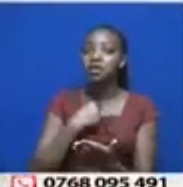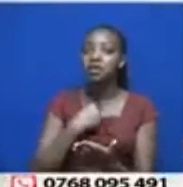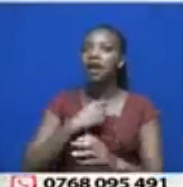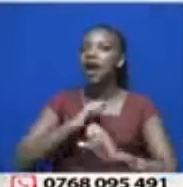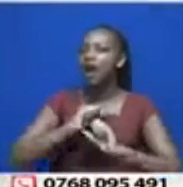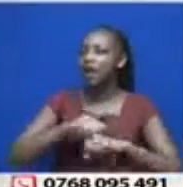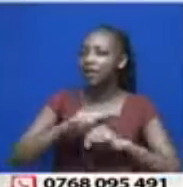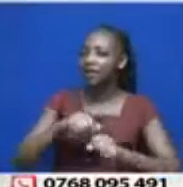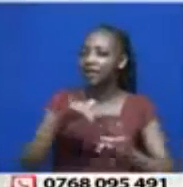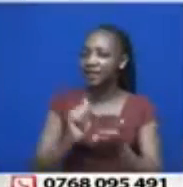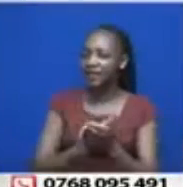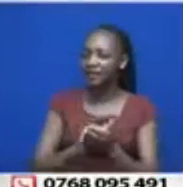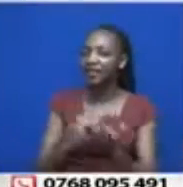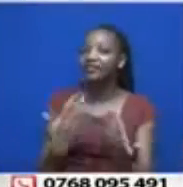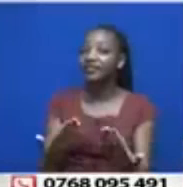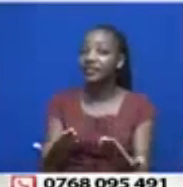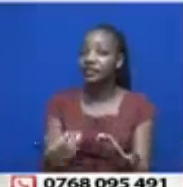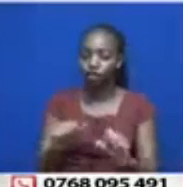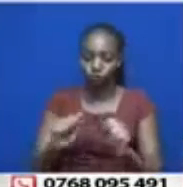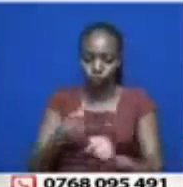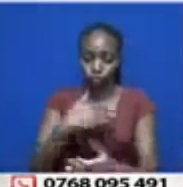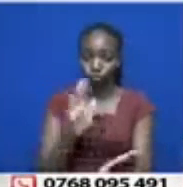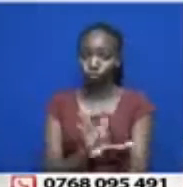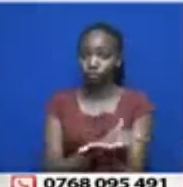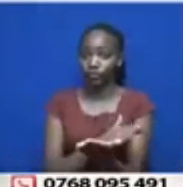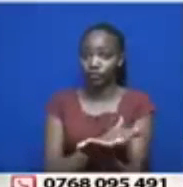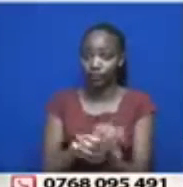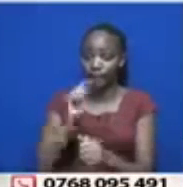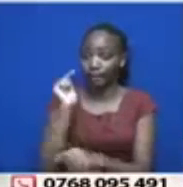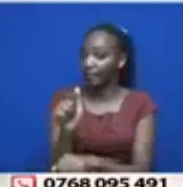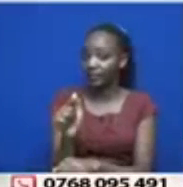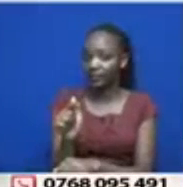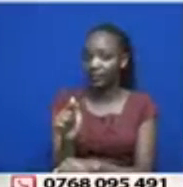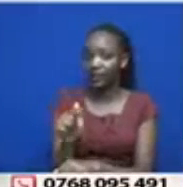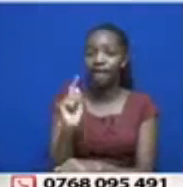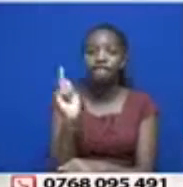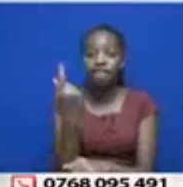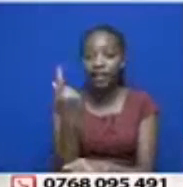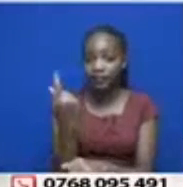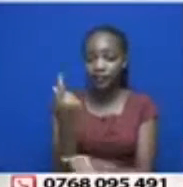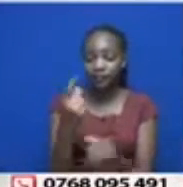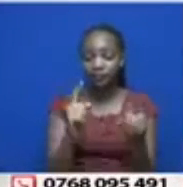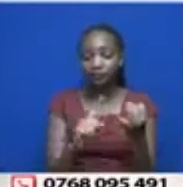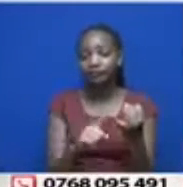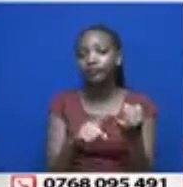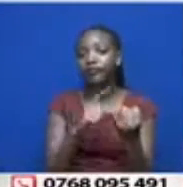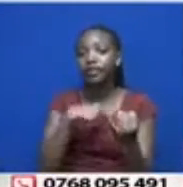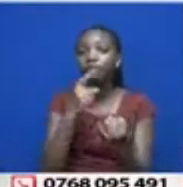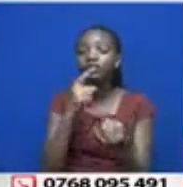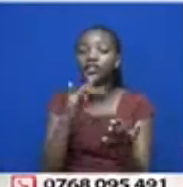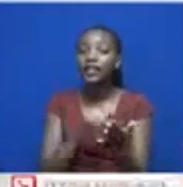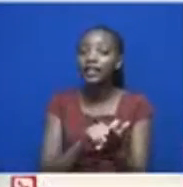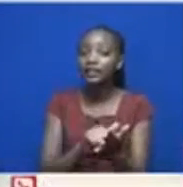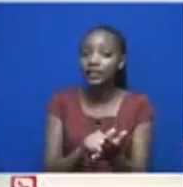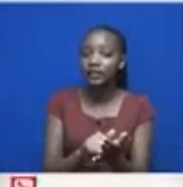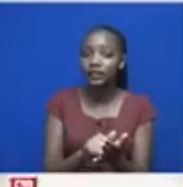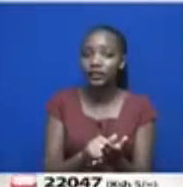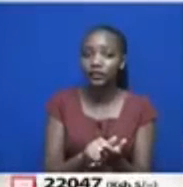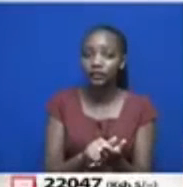that some of those issues we shall deal with immediately. First and foremost, we have said that